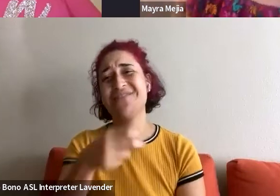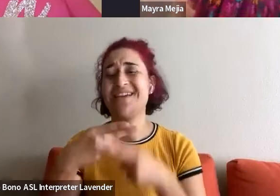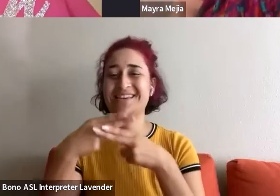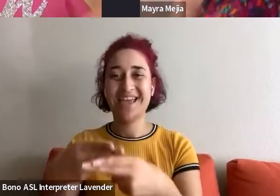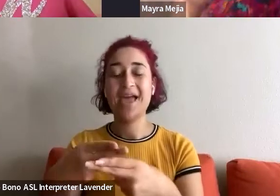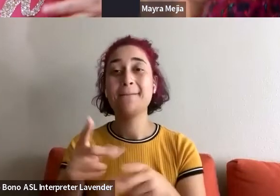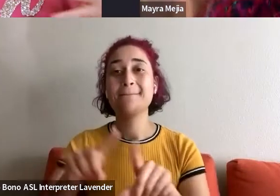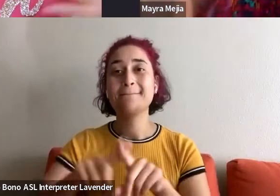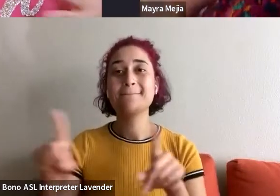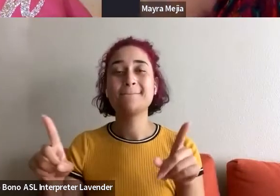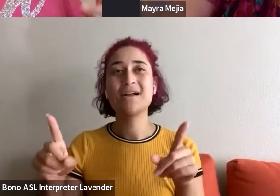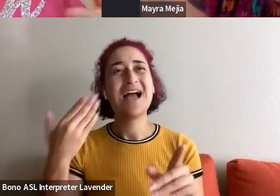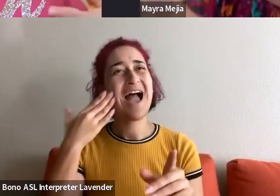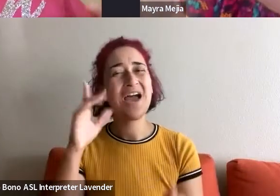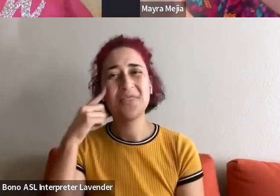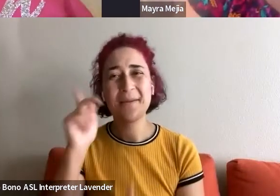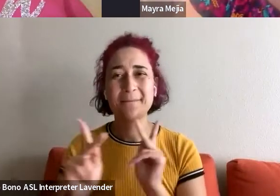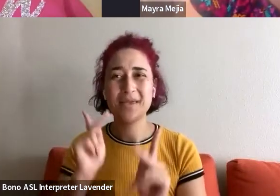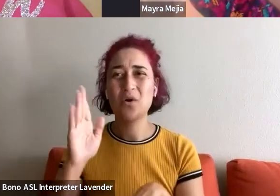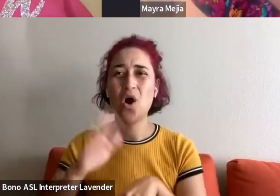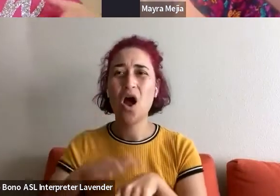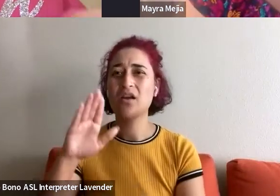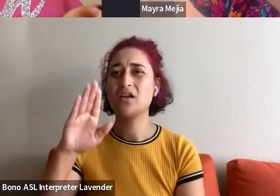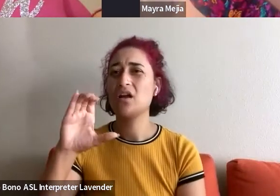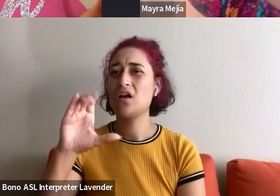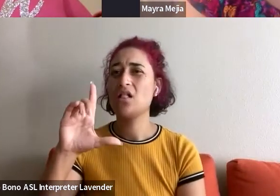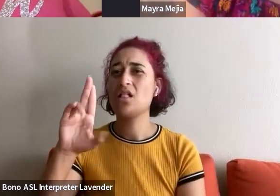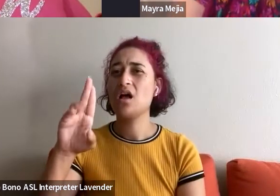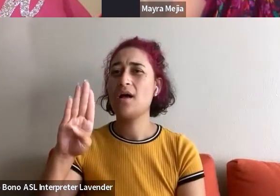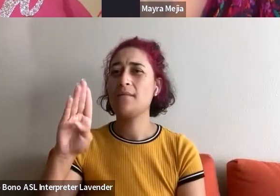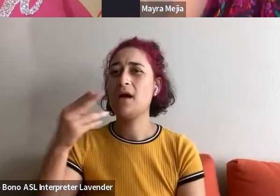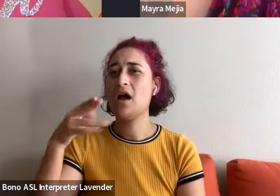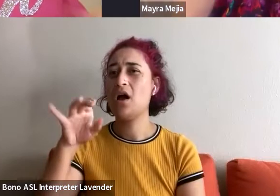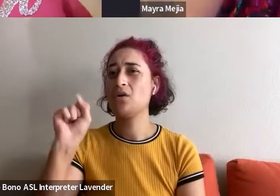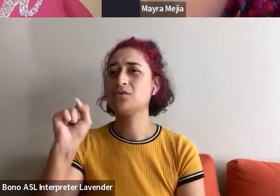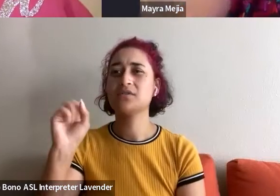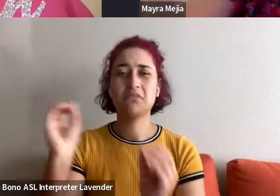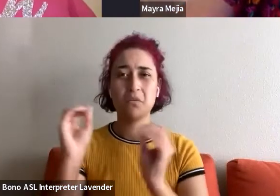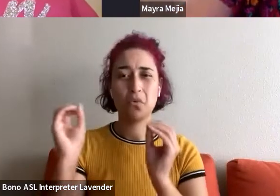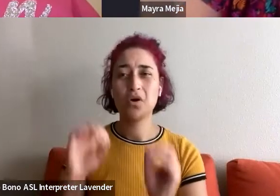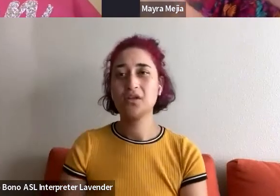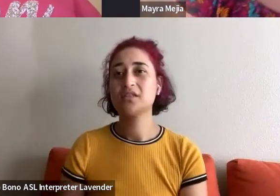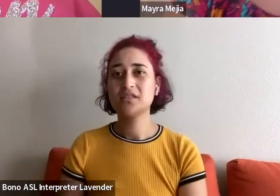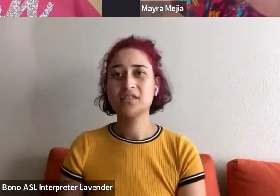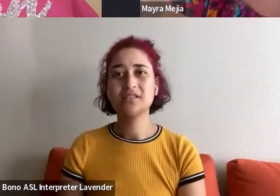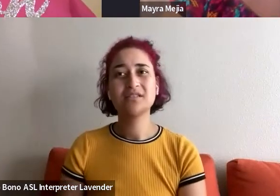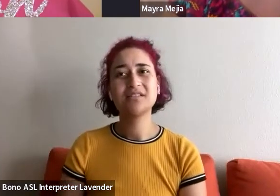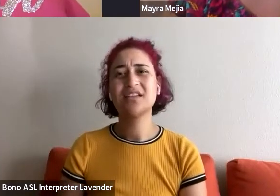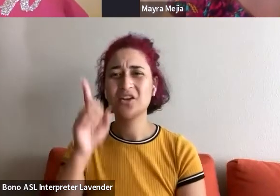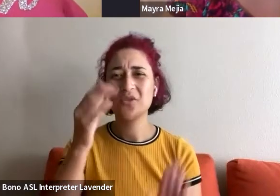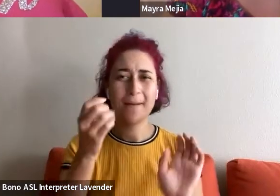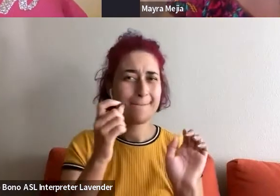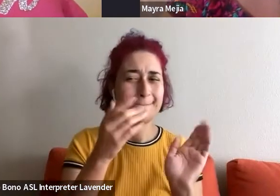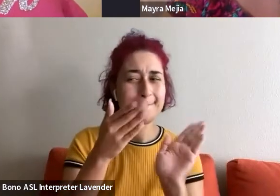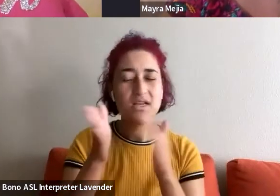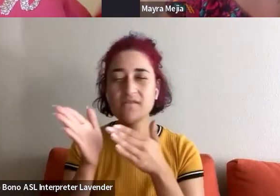But I don't think people are on Clubhouse anymore. I don't know. I haven't heard anything. No, you can like pivot and kind